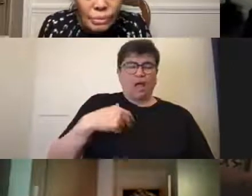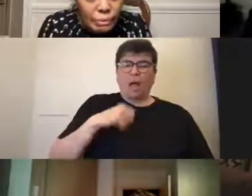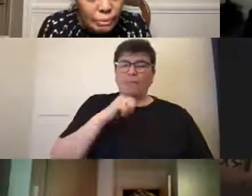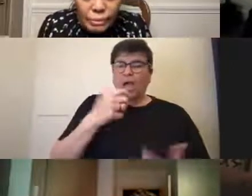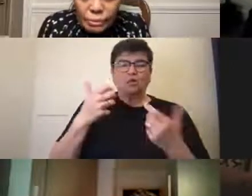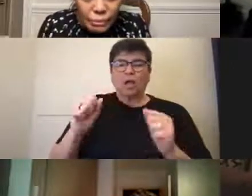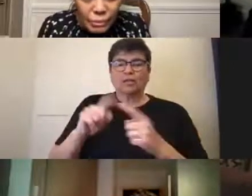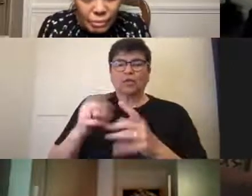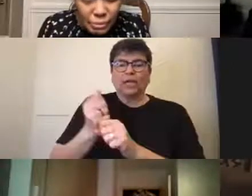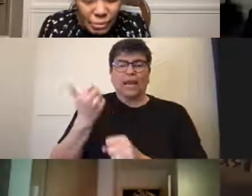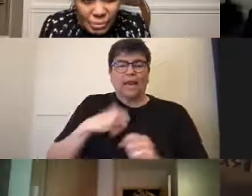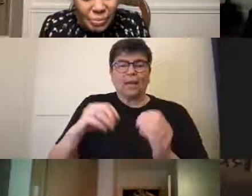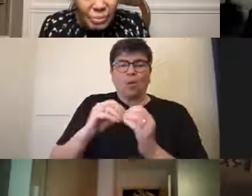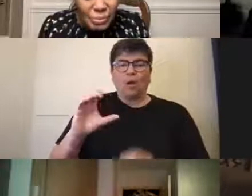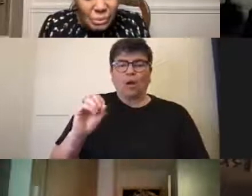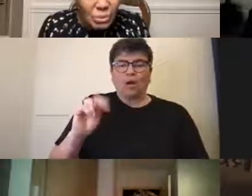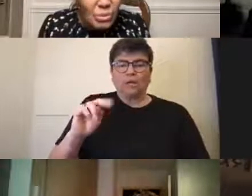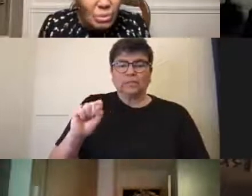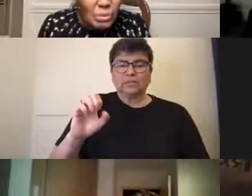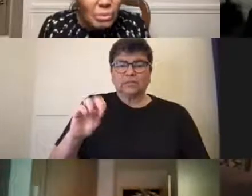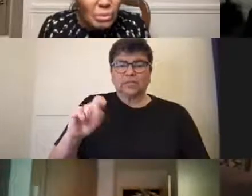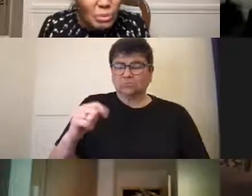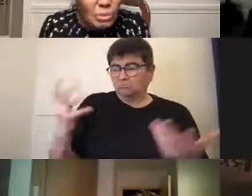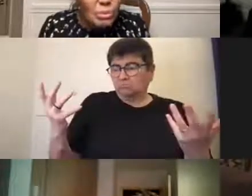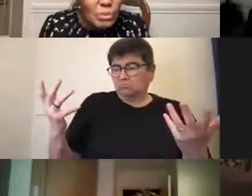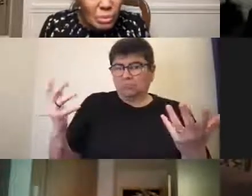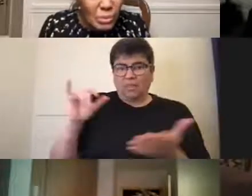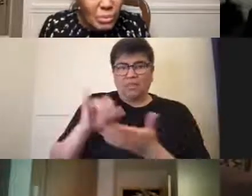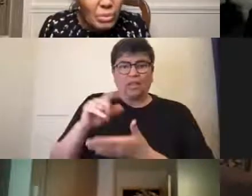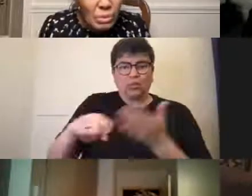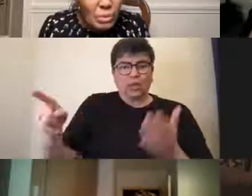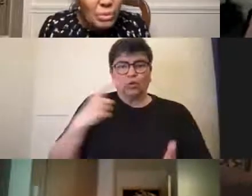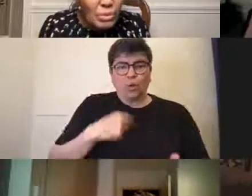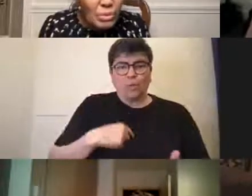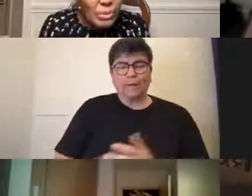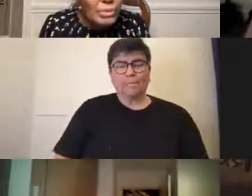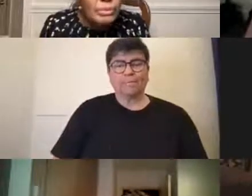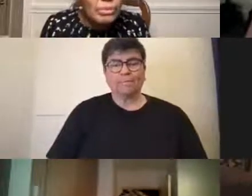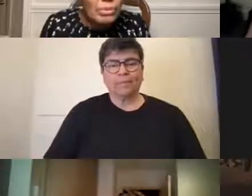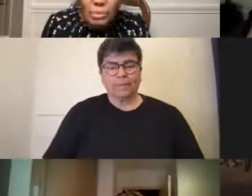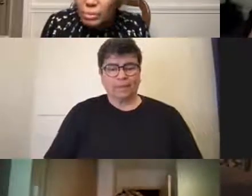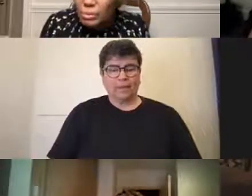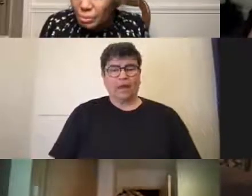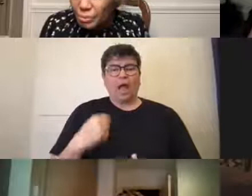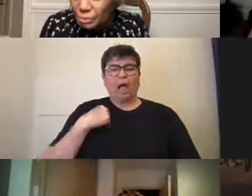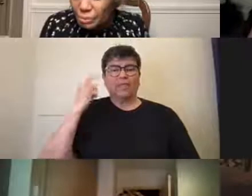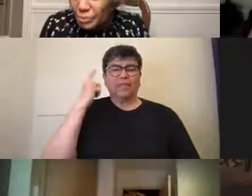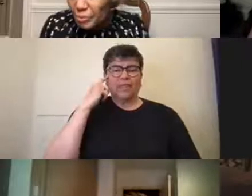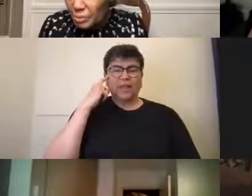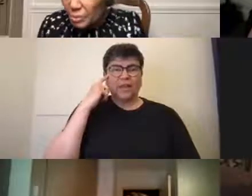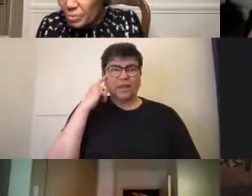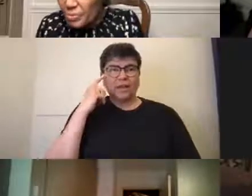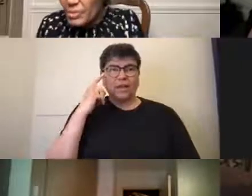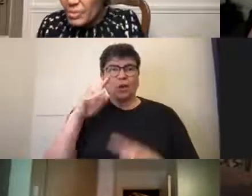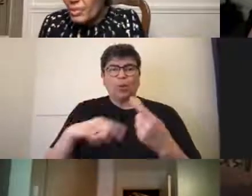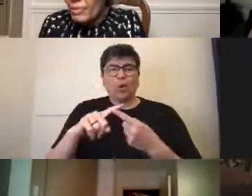get any more consent. Like I got, you know, this is what you told me. So I think when you're